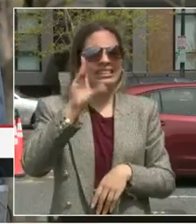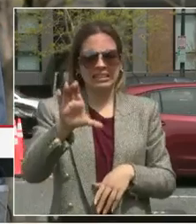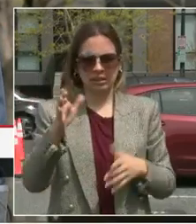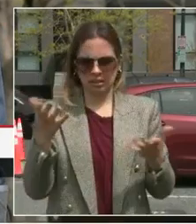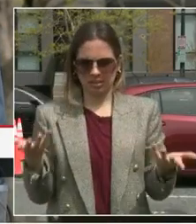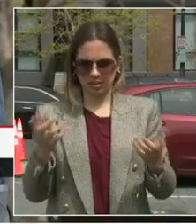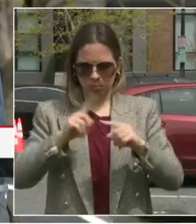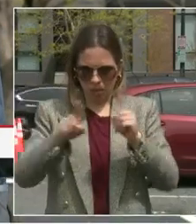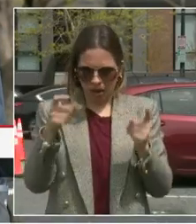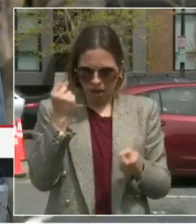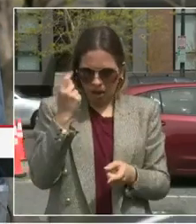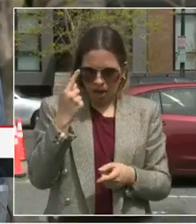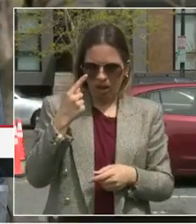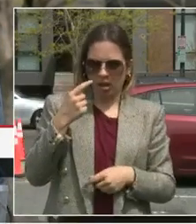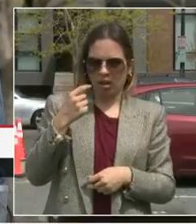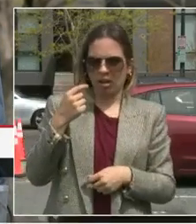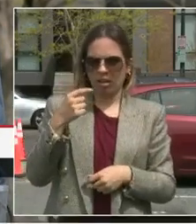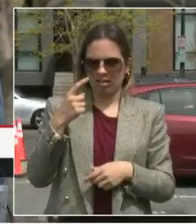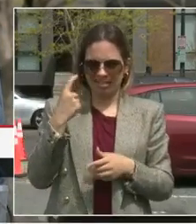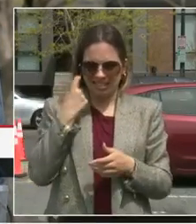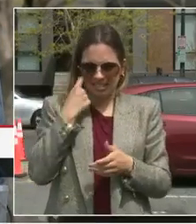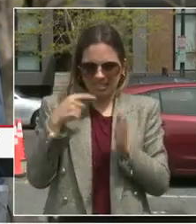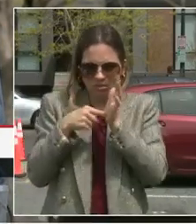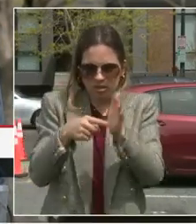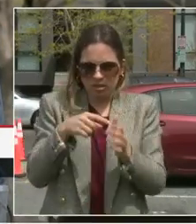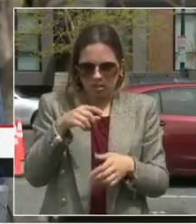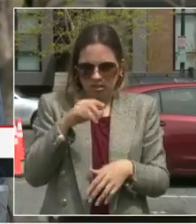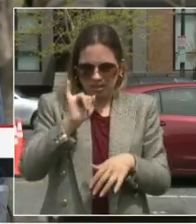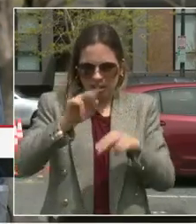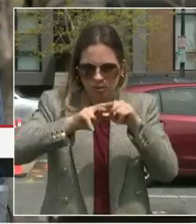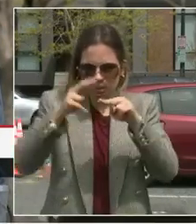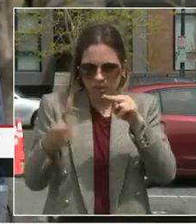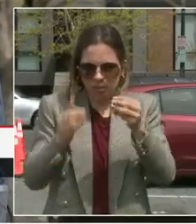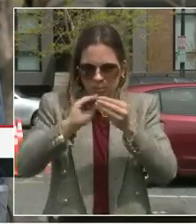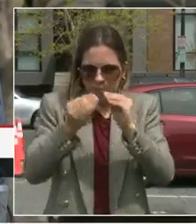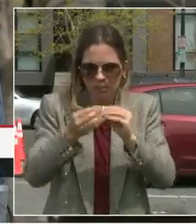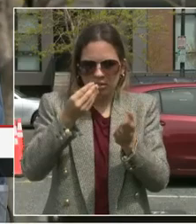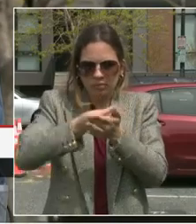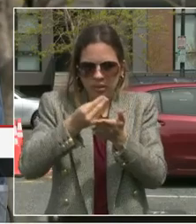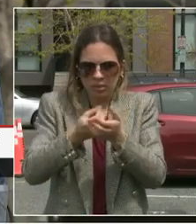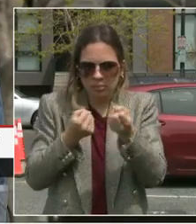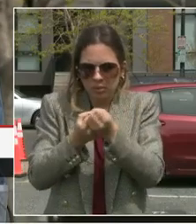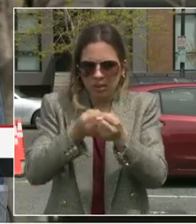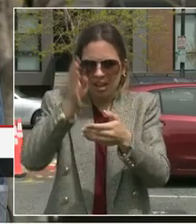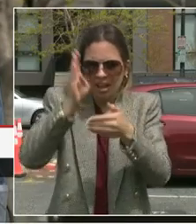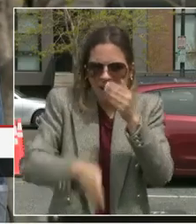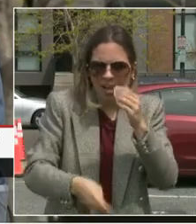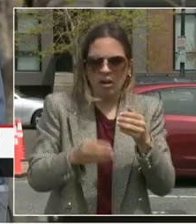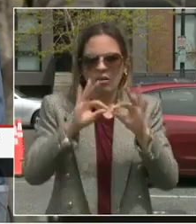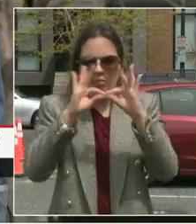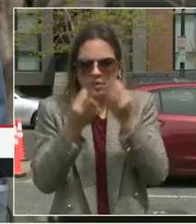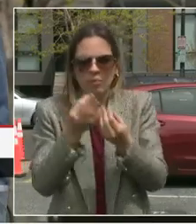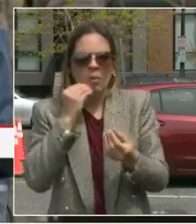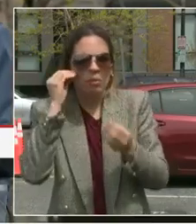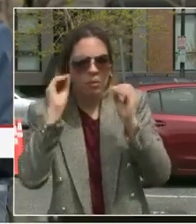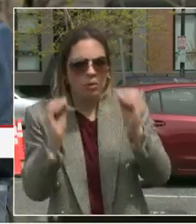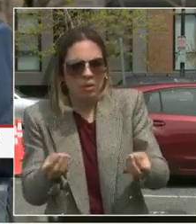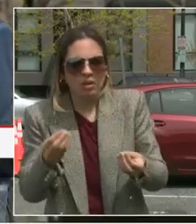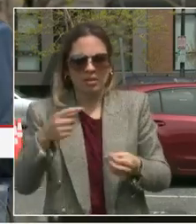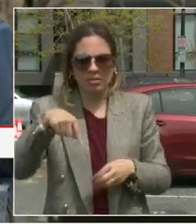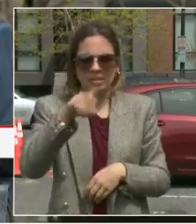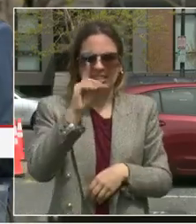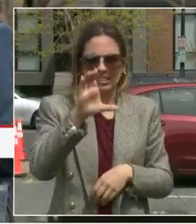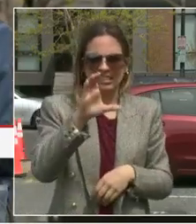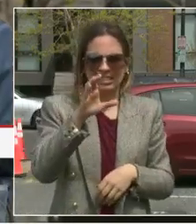78% decrease in the funding available to effectively end family homelessness in the District of Columbia. That's what they said 7 years